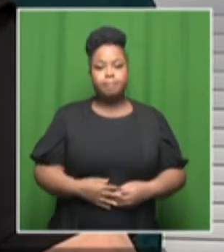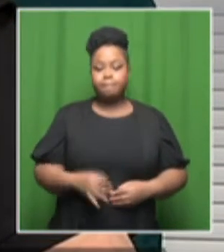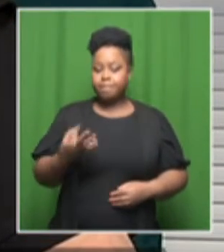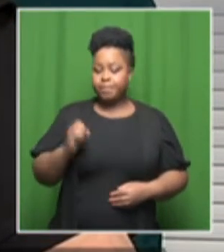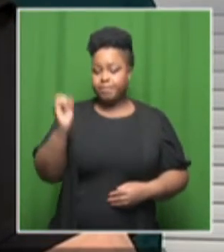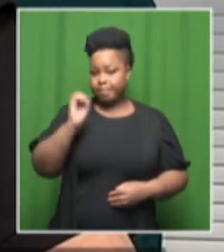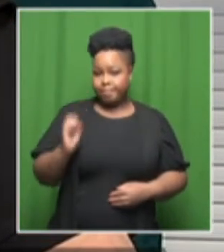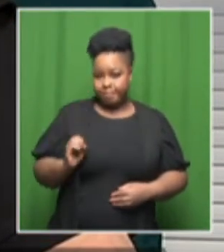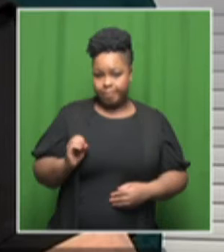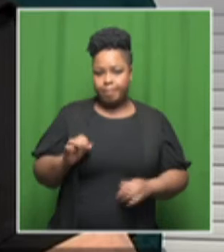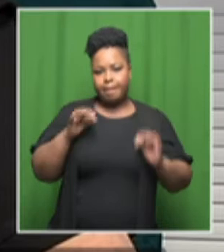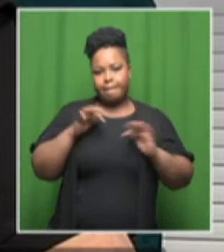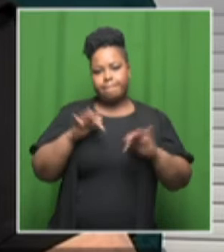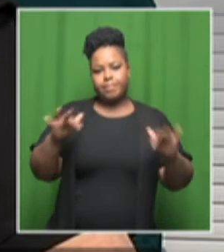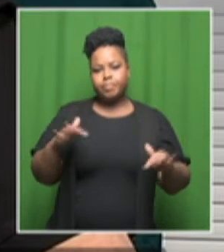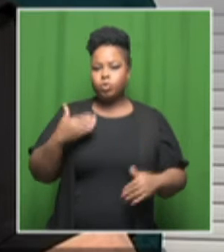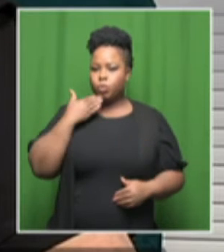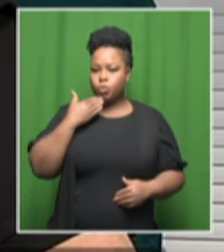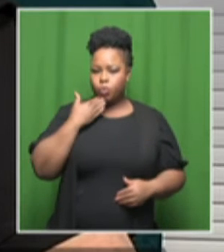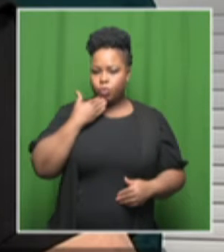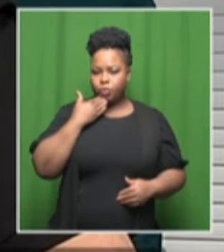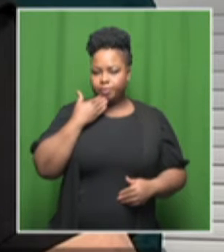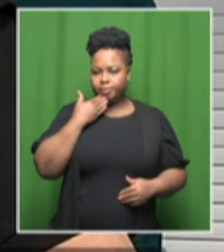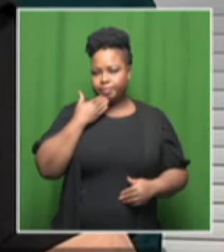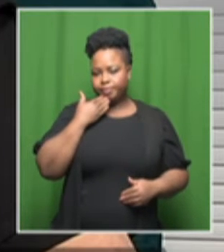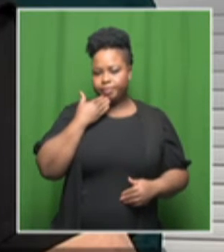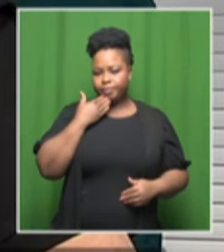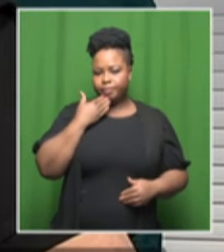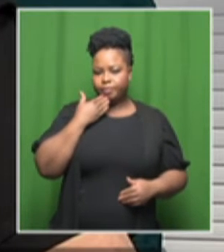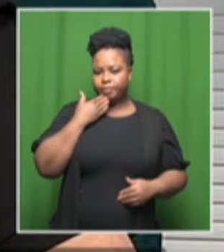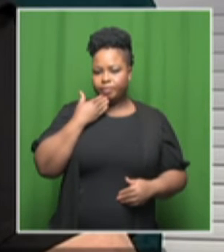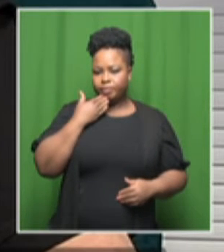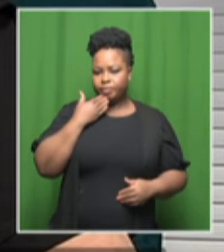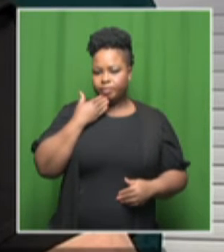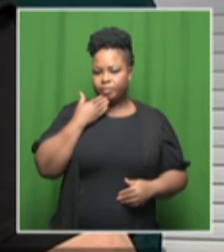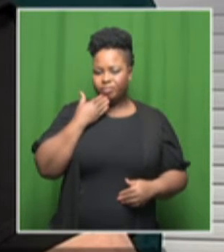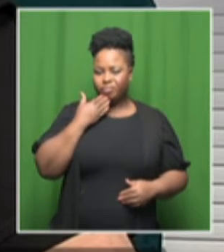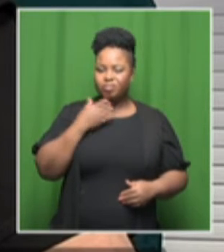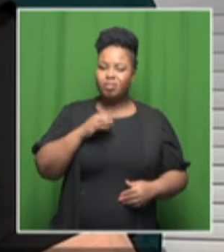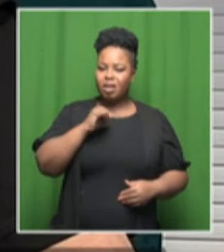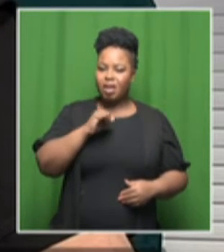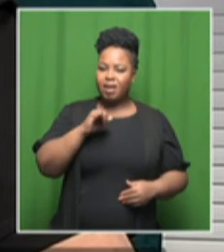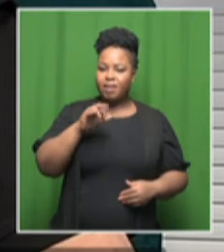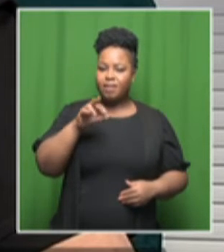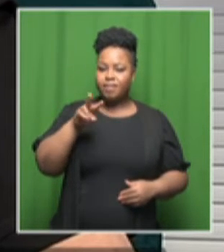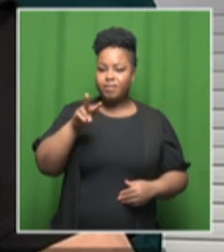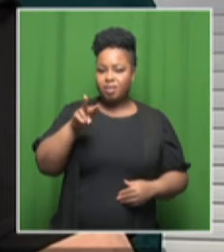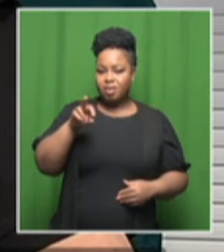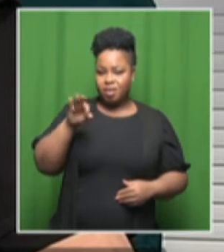30% of people undergoing even all the IVF